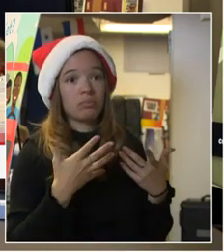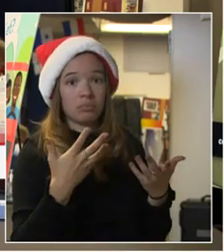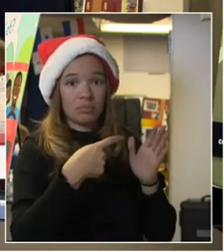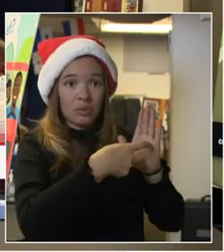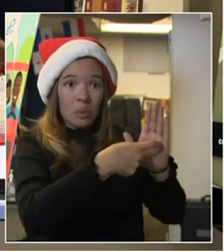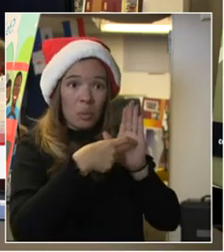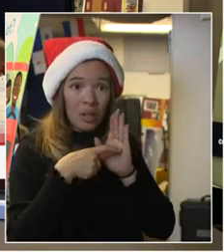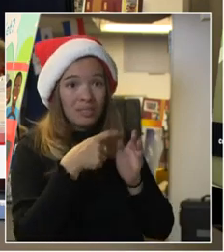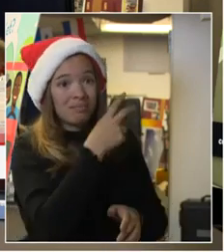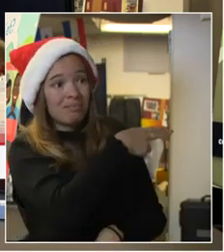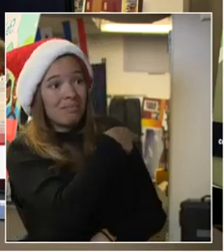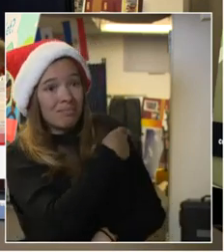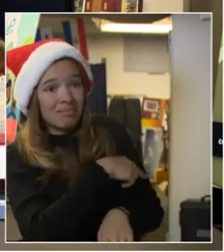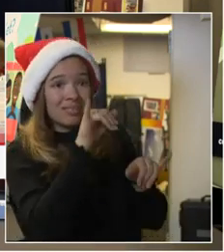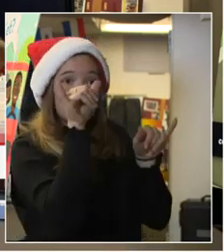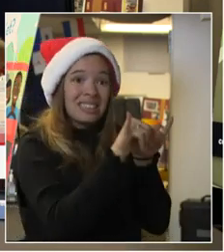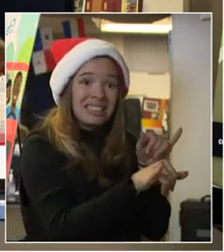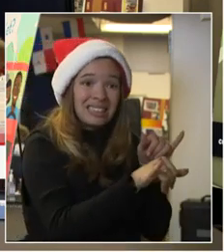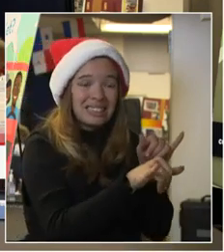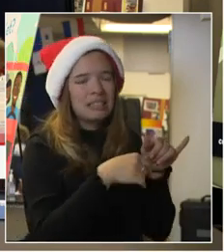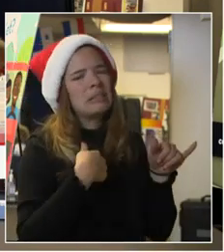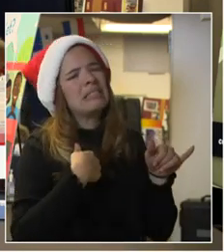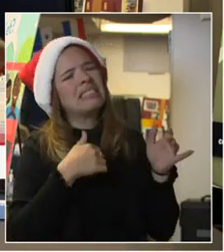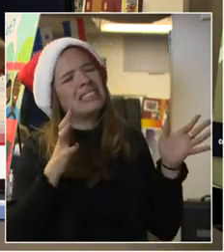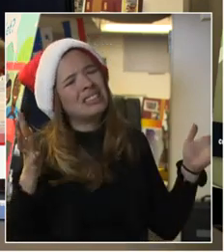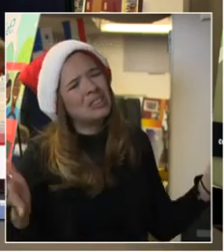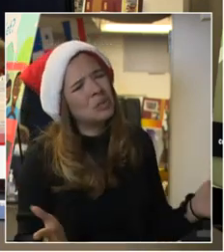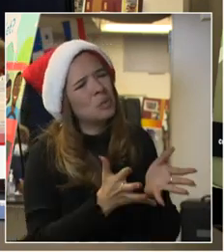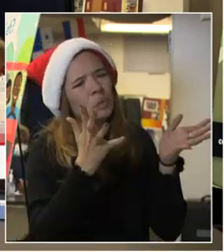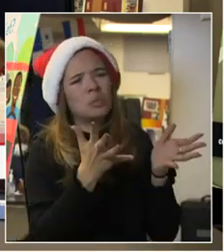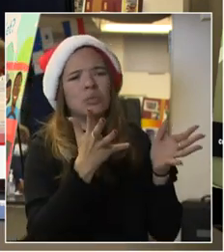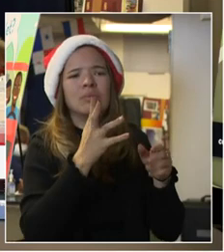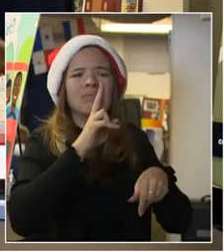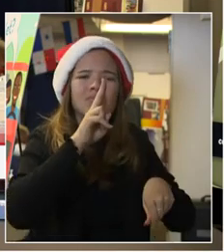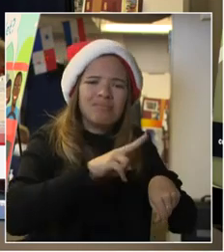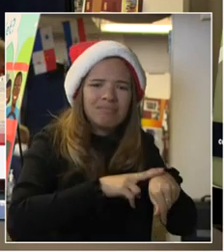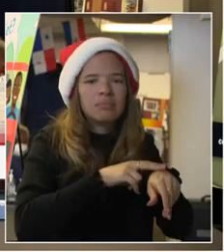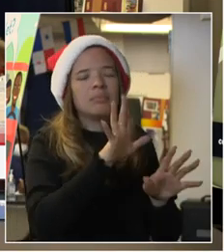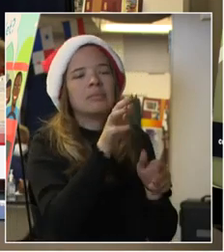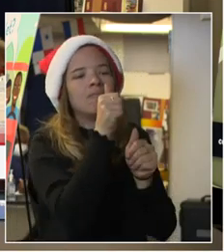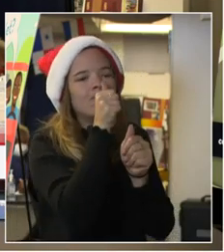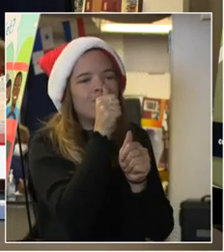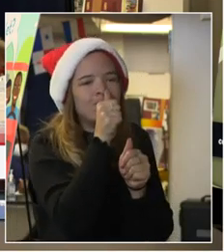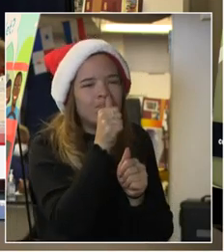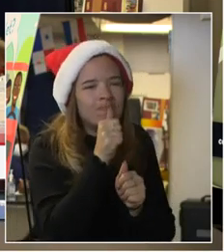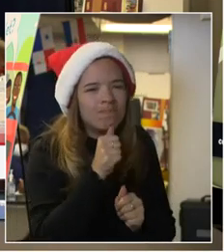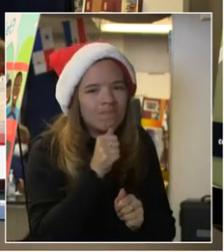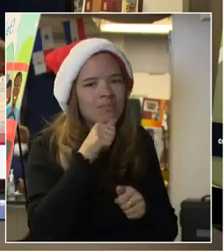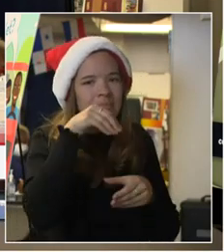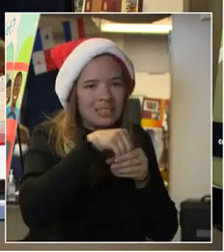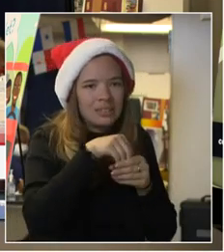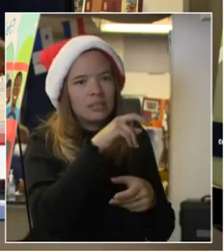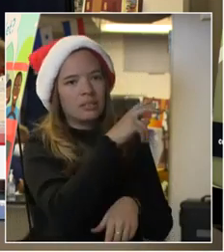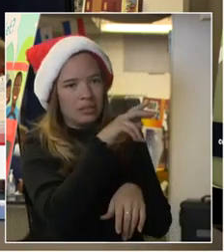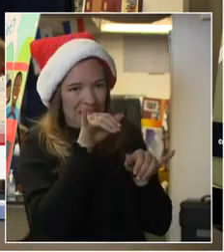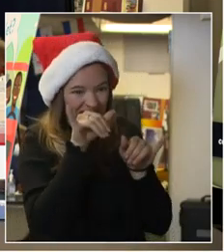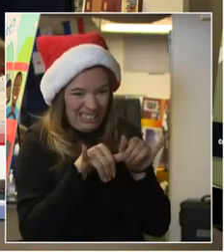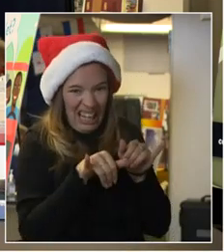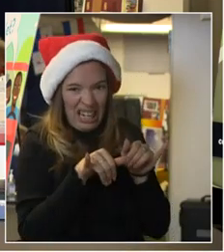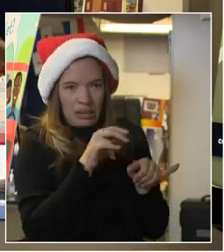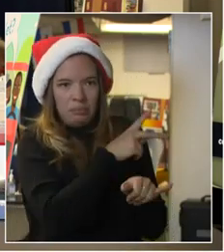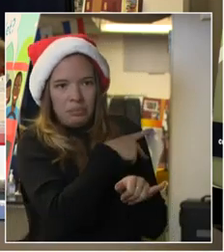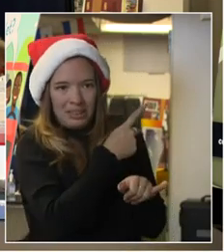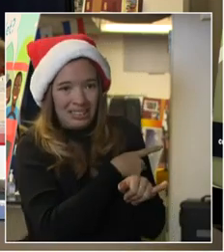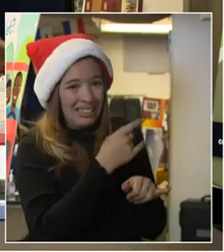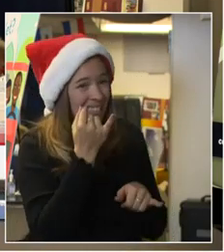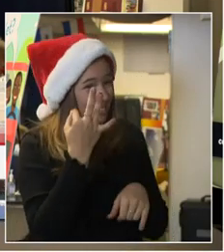are encourage them to, of course, be inpatients within the hospital, but if not, to be able to be managed under the care of their primary